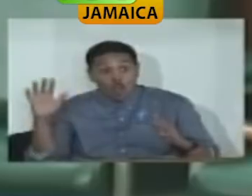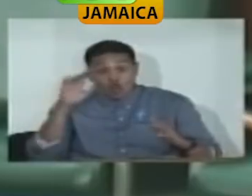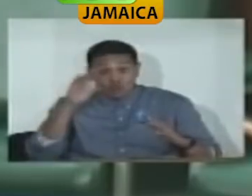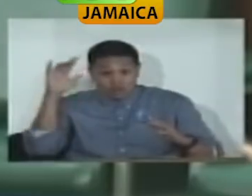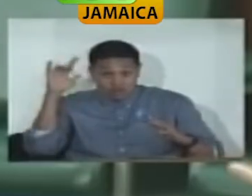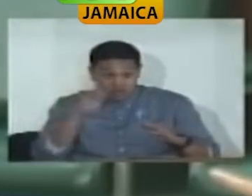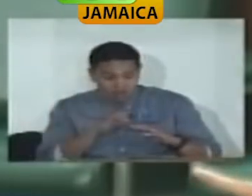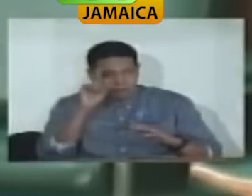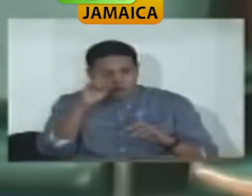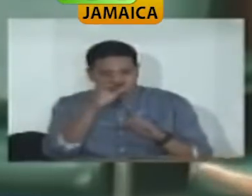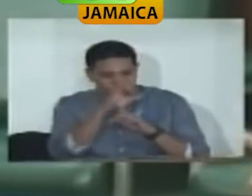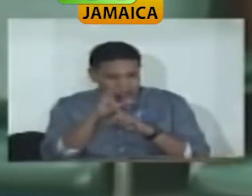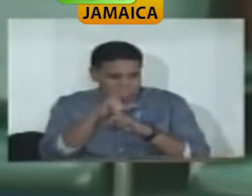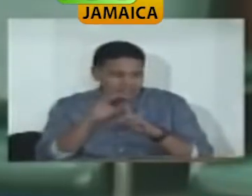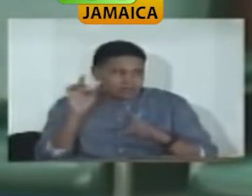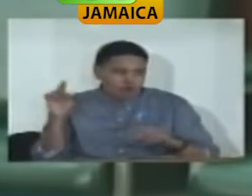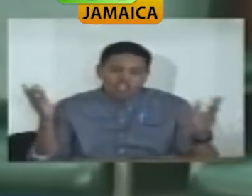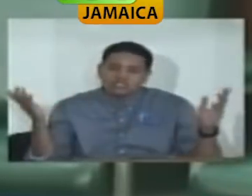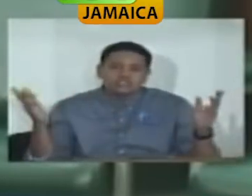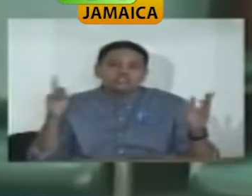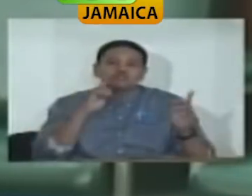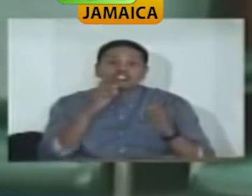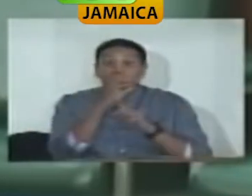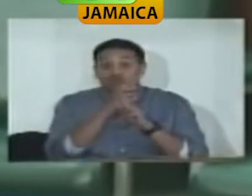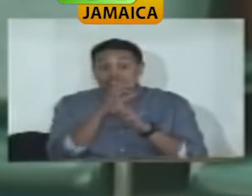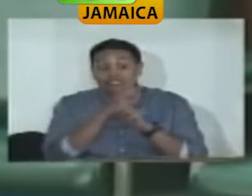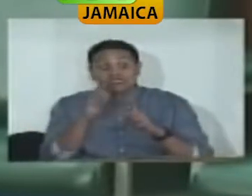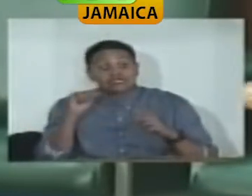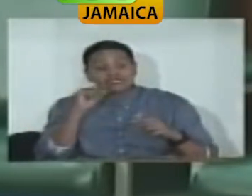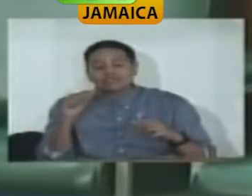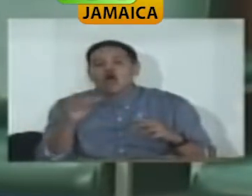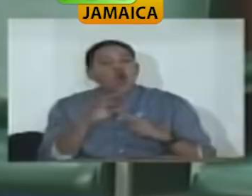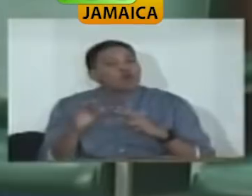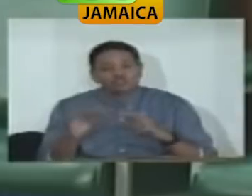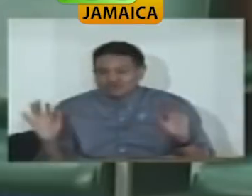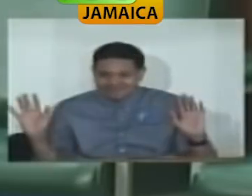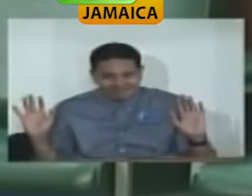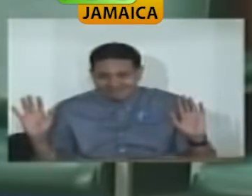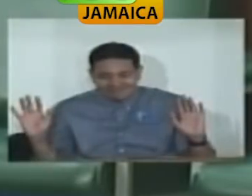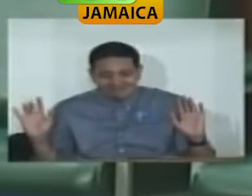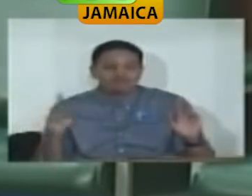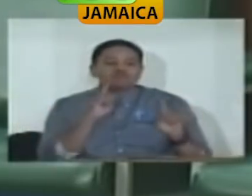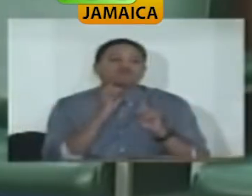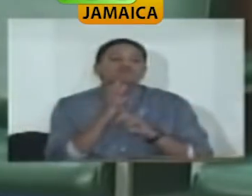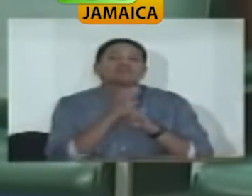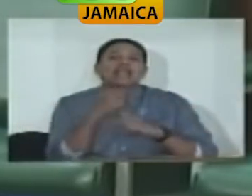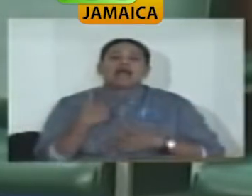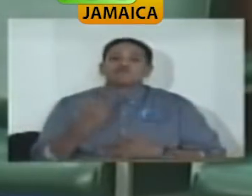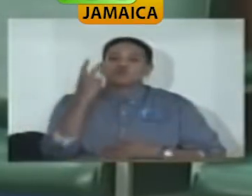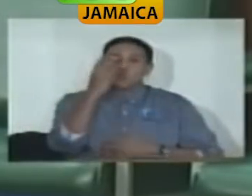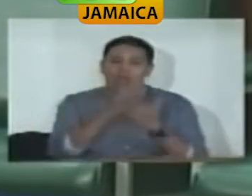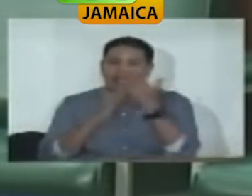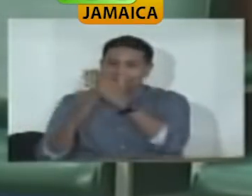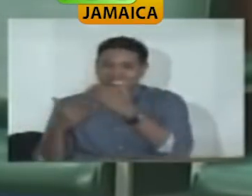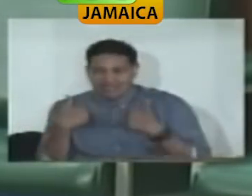in must be screened. It is screening is not optional. Screening has two elements to